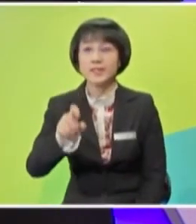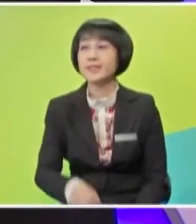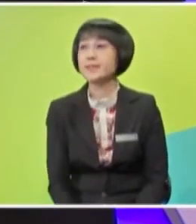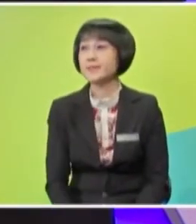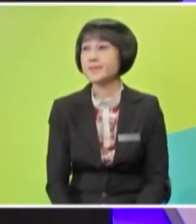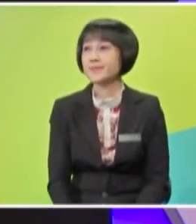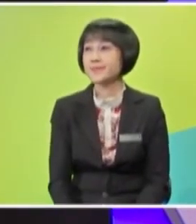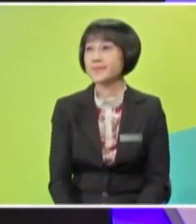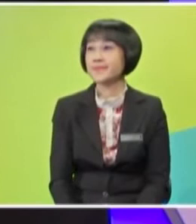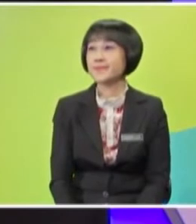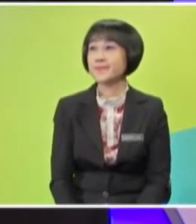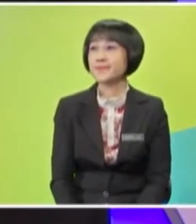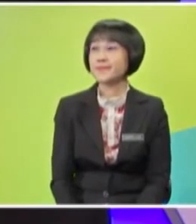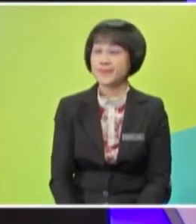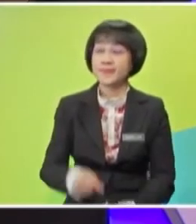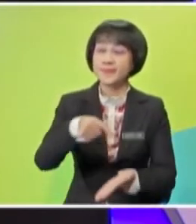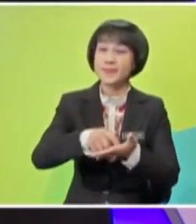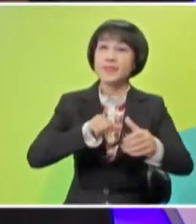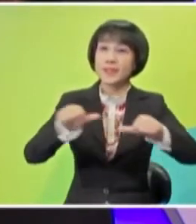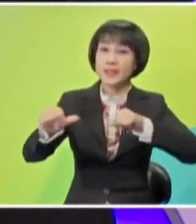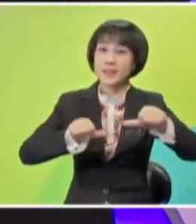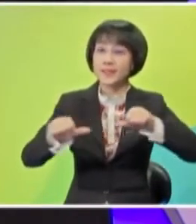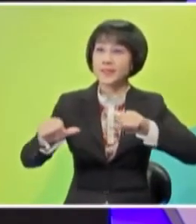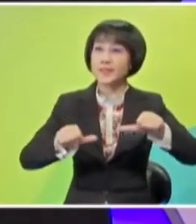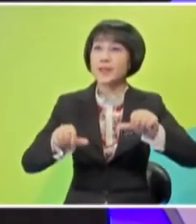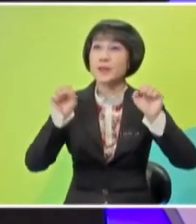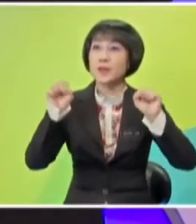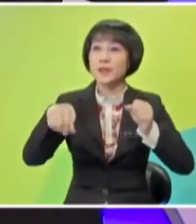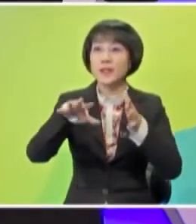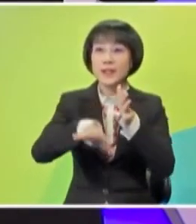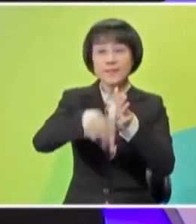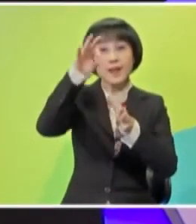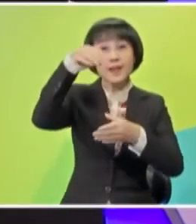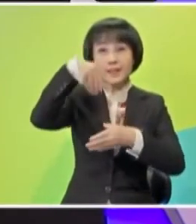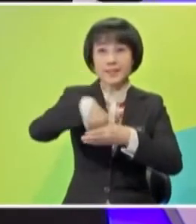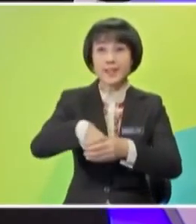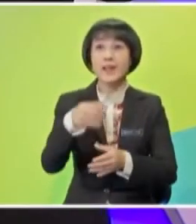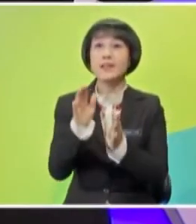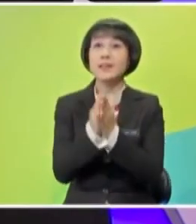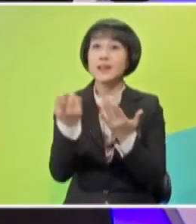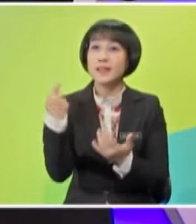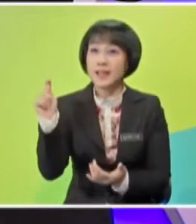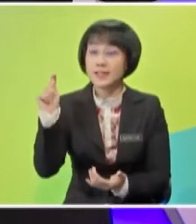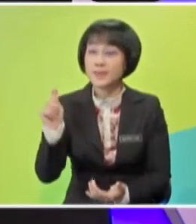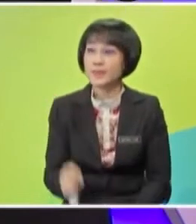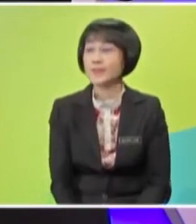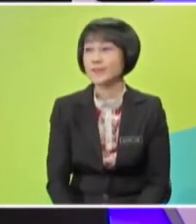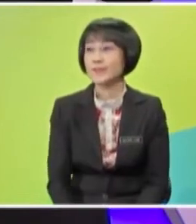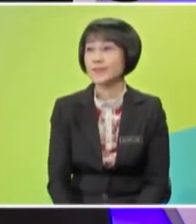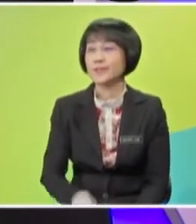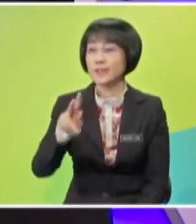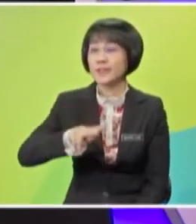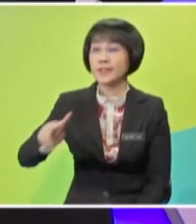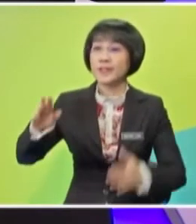part of the activities that they can find inside the textbook. So which means pupils at home, you can try to